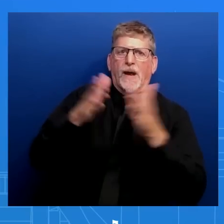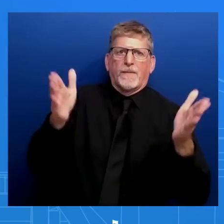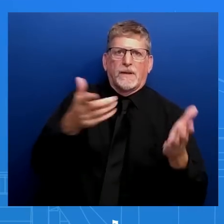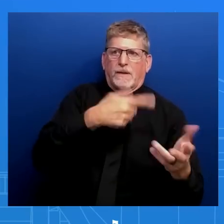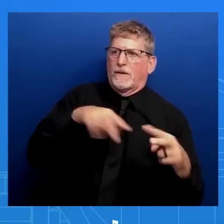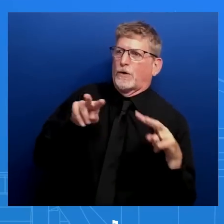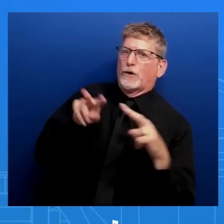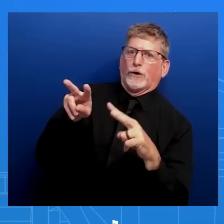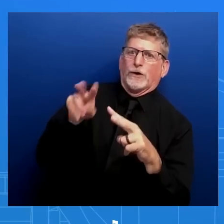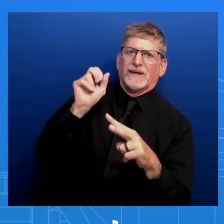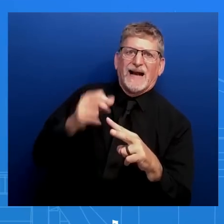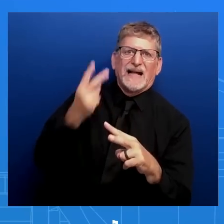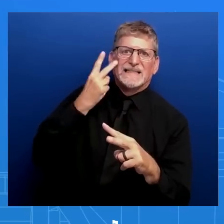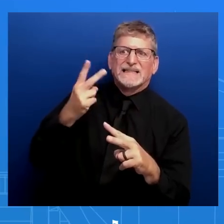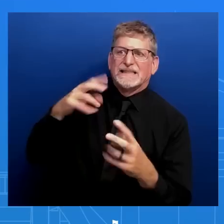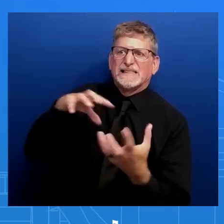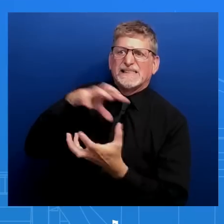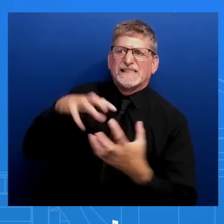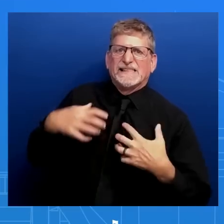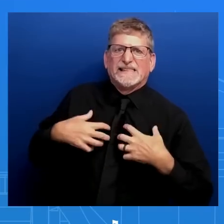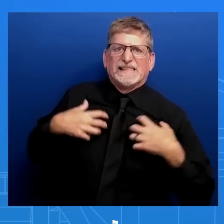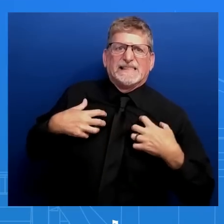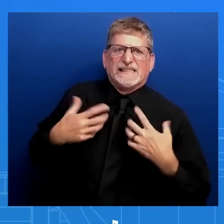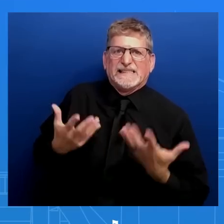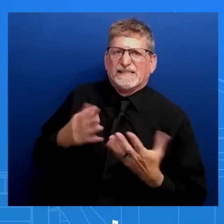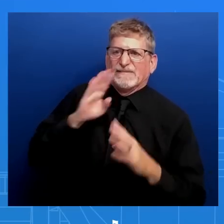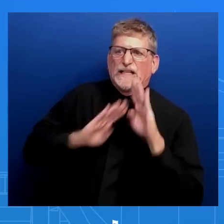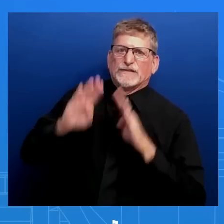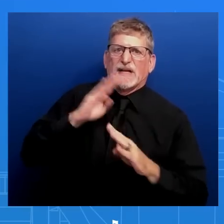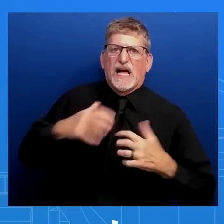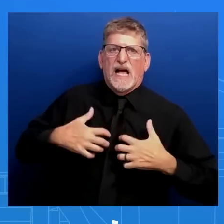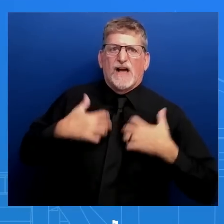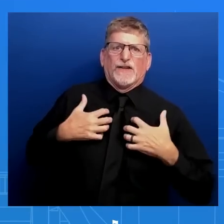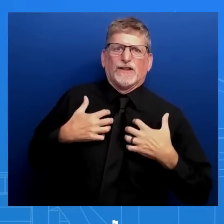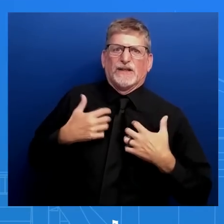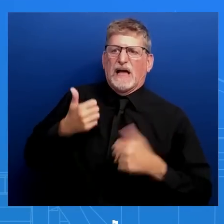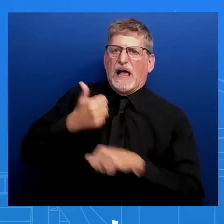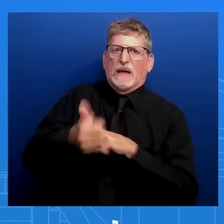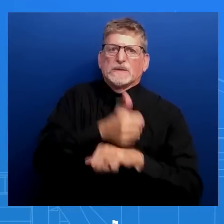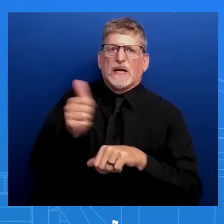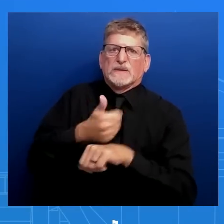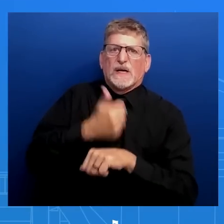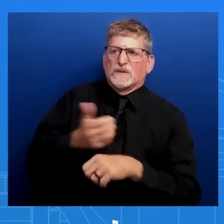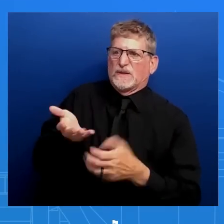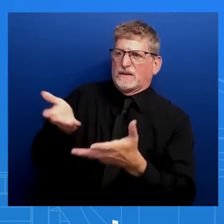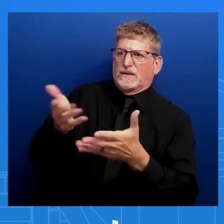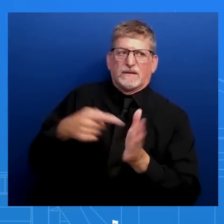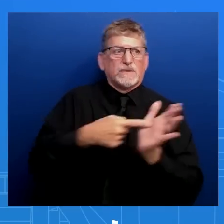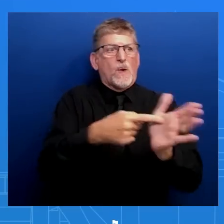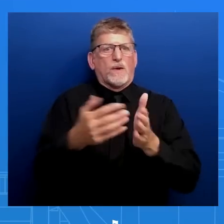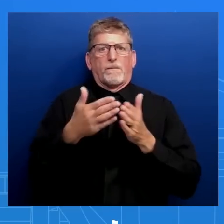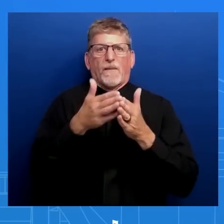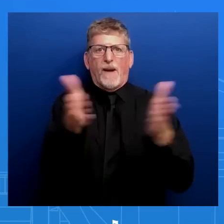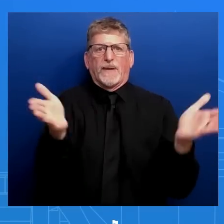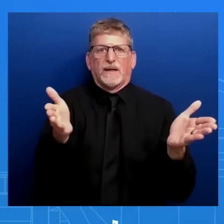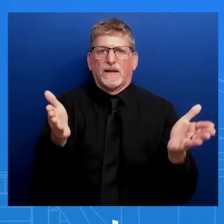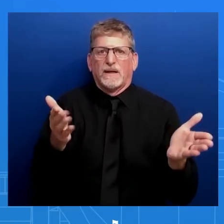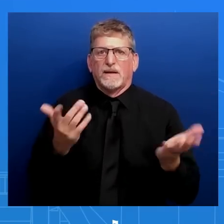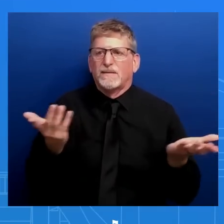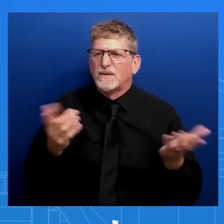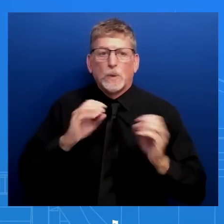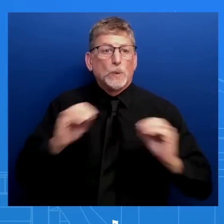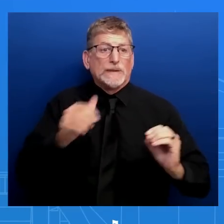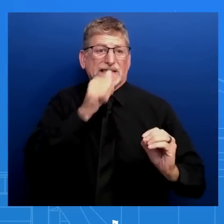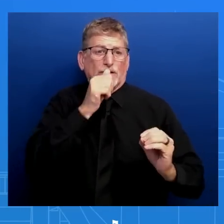the accusations all played out publicly. That was no secret whatsoever. Now, what